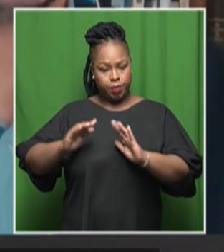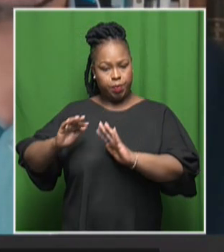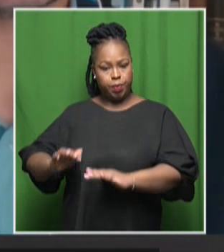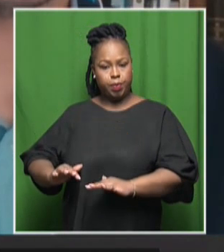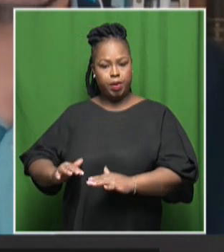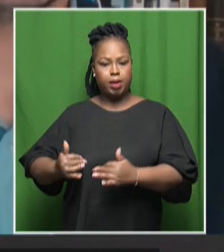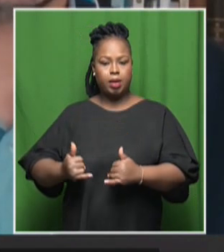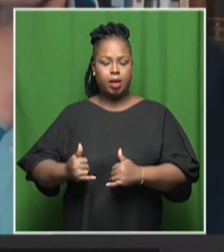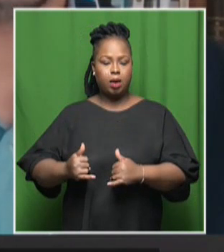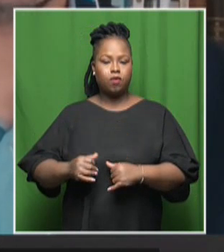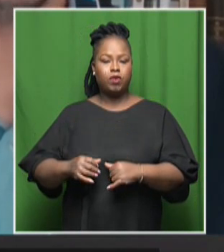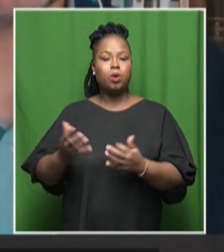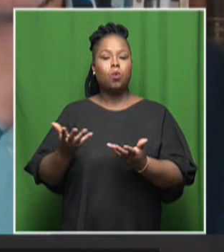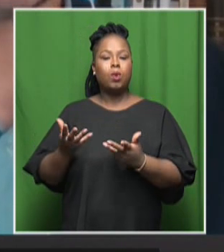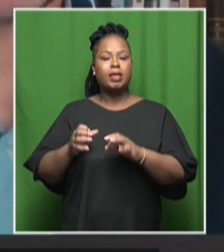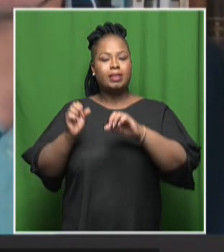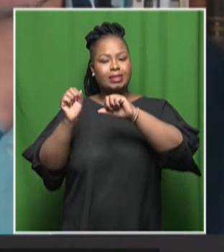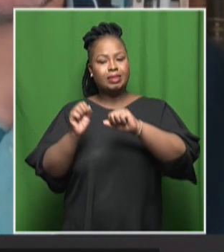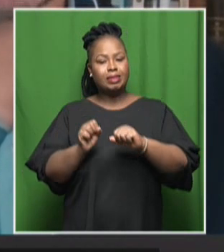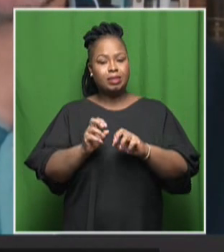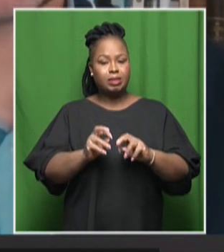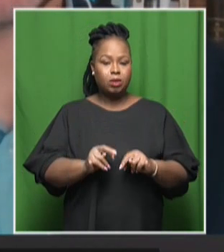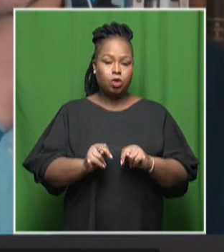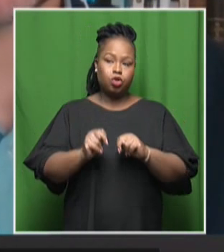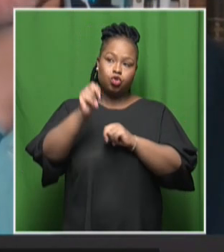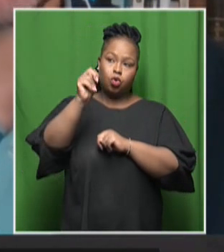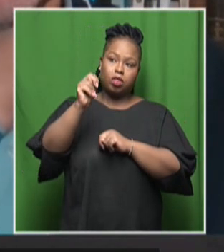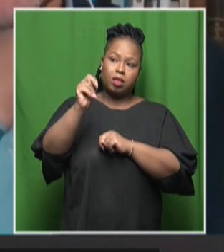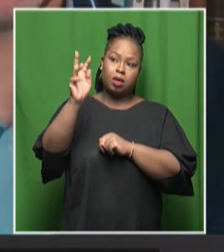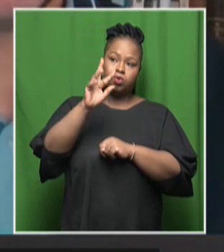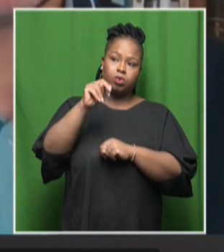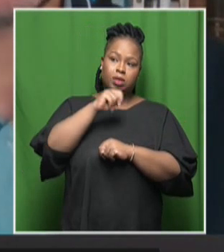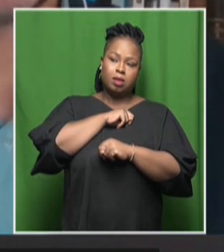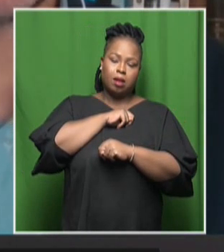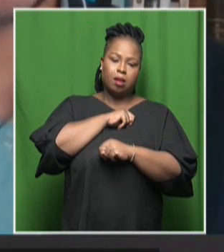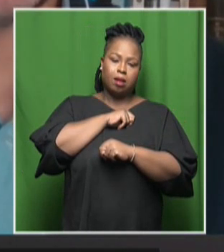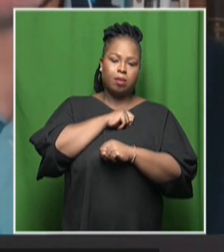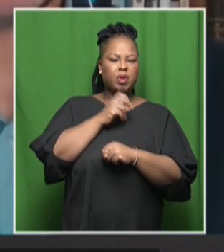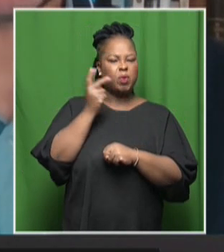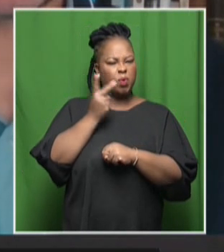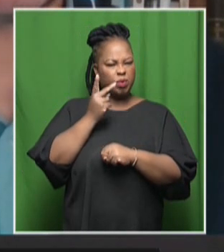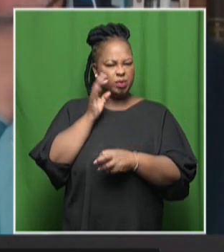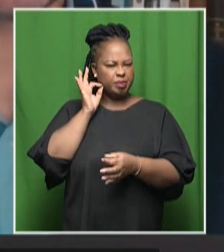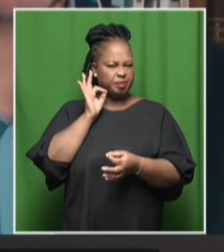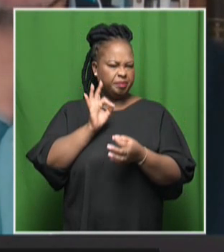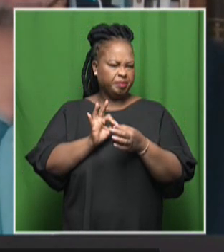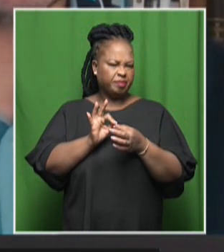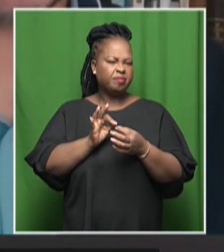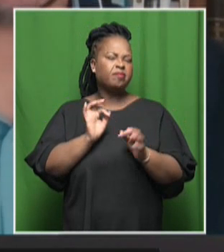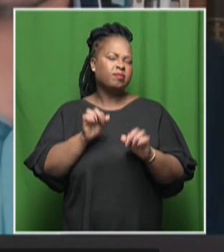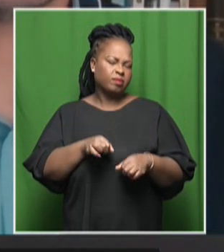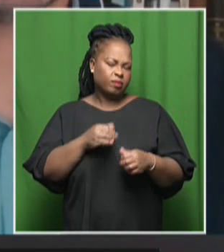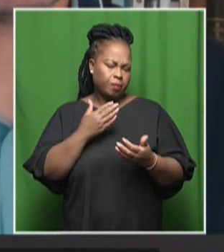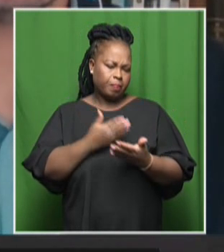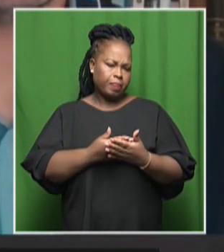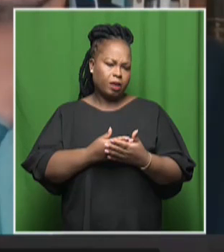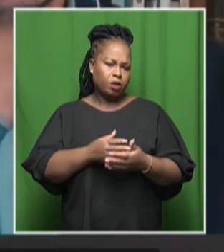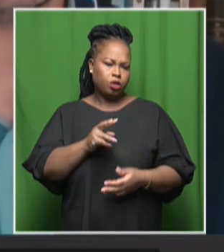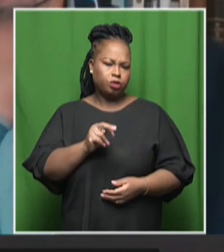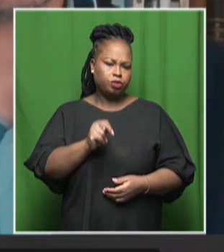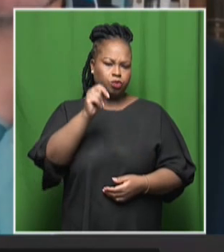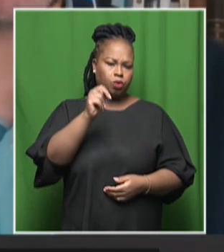also spreading southwards into the northern parts of KwaZulu-Natal. So it's specifically this, we can call it the